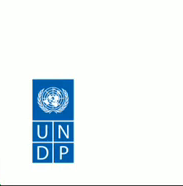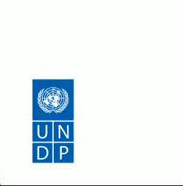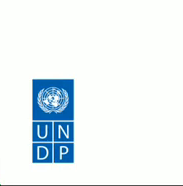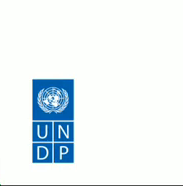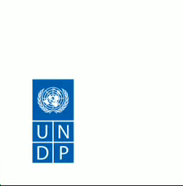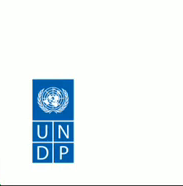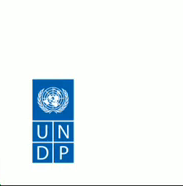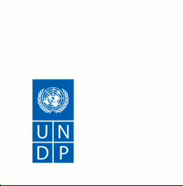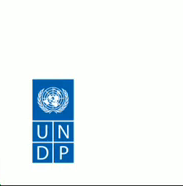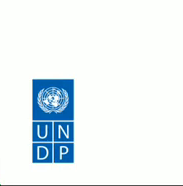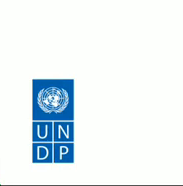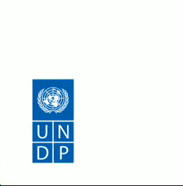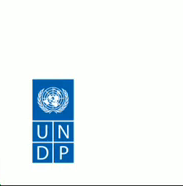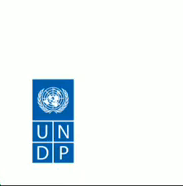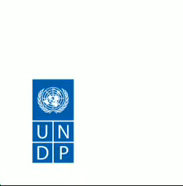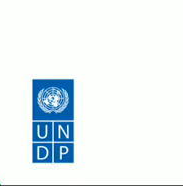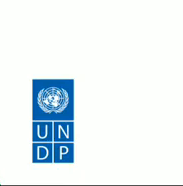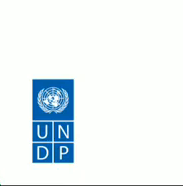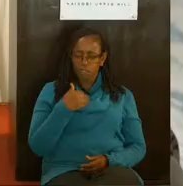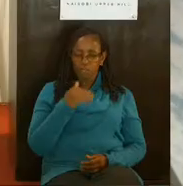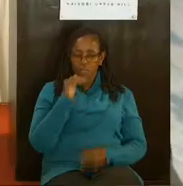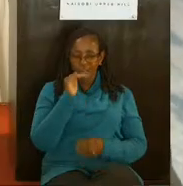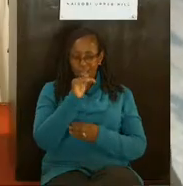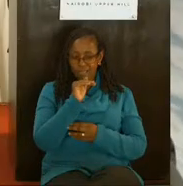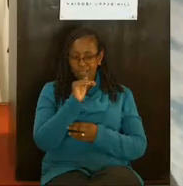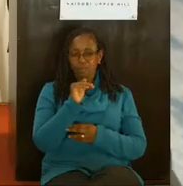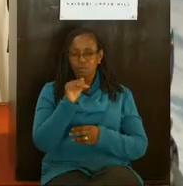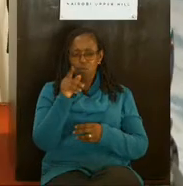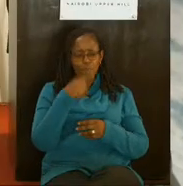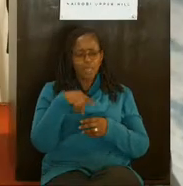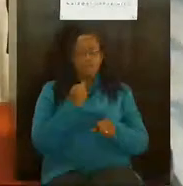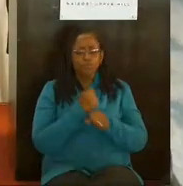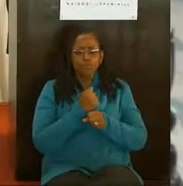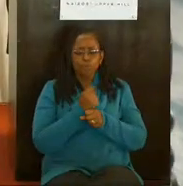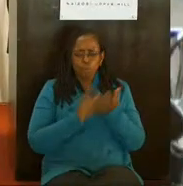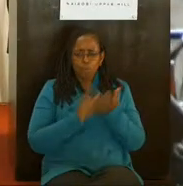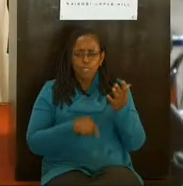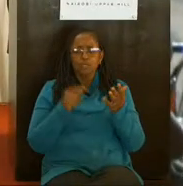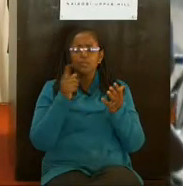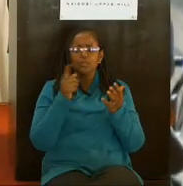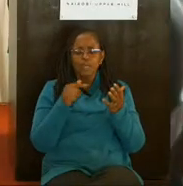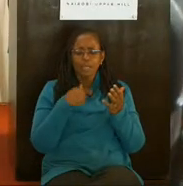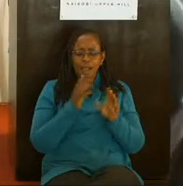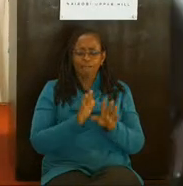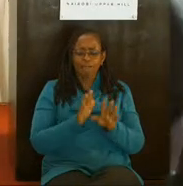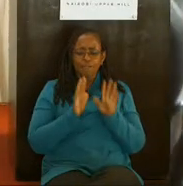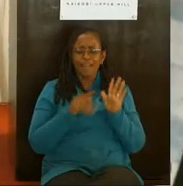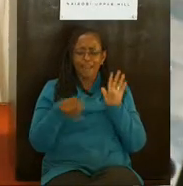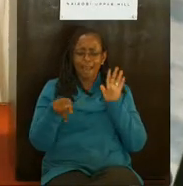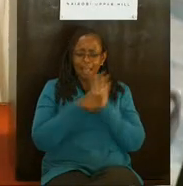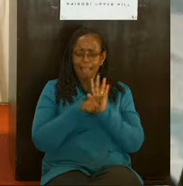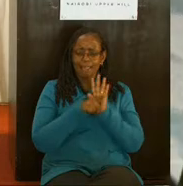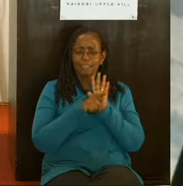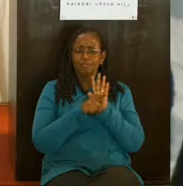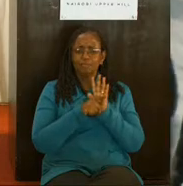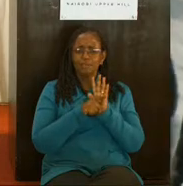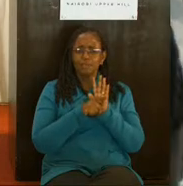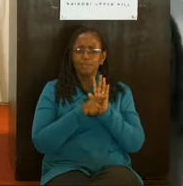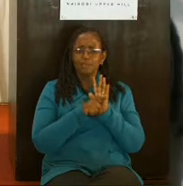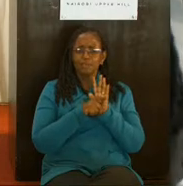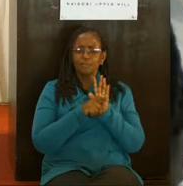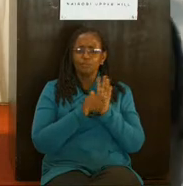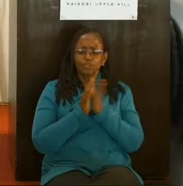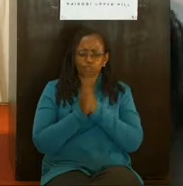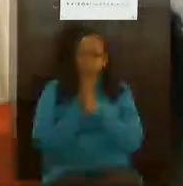the mitigation measures that we have to avoid negative profiling of women especially by the media then